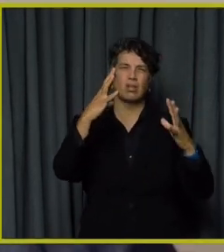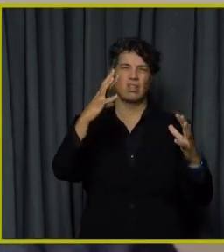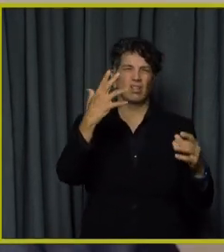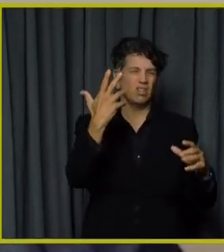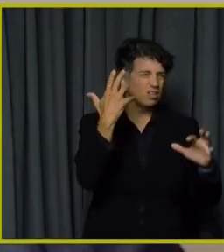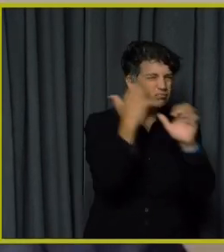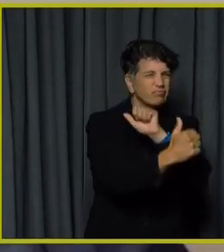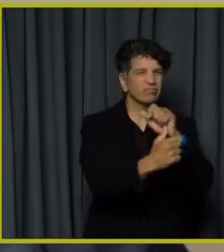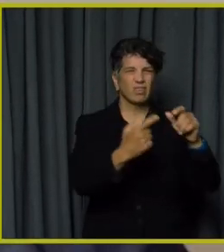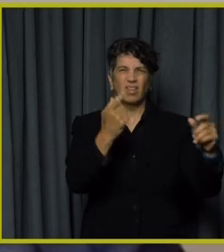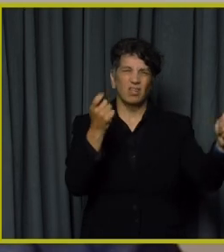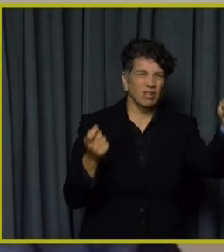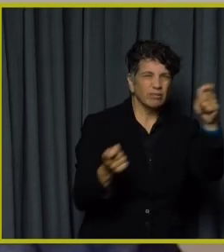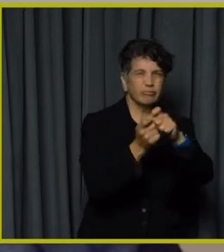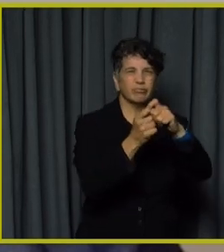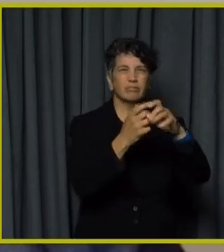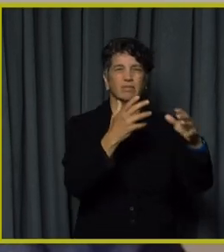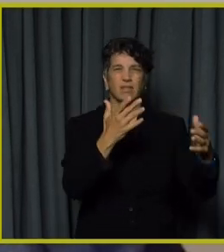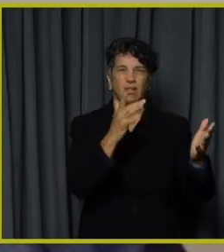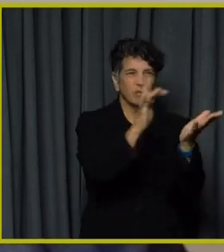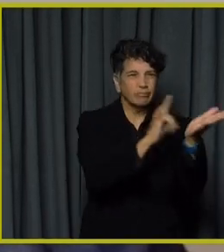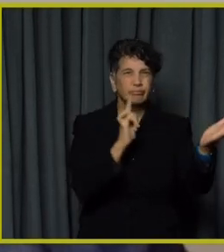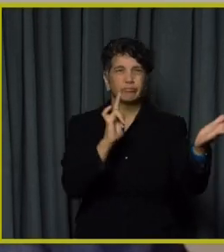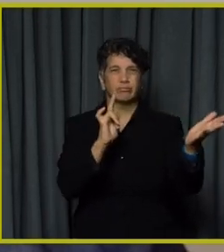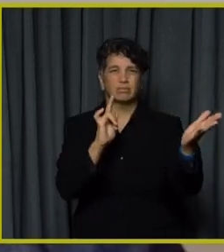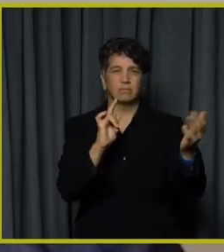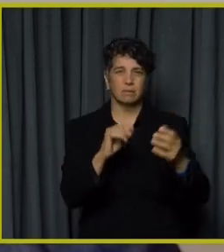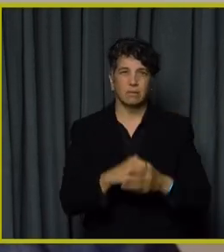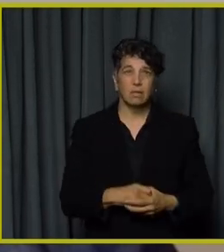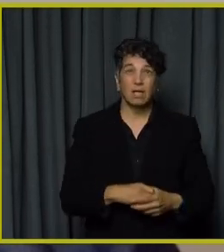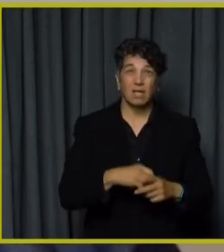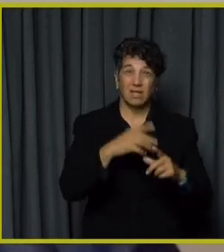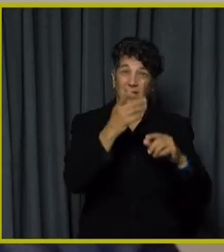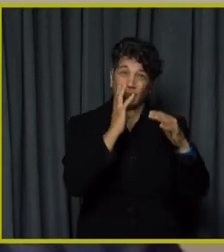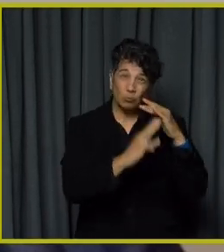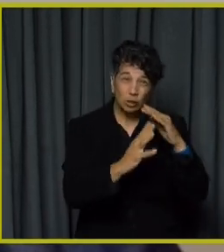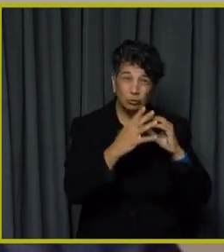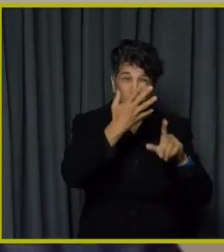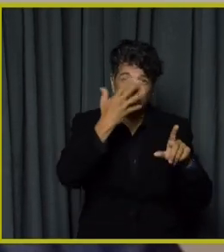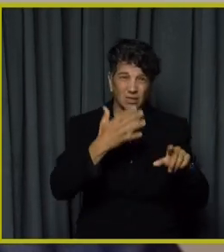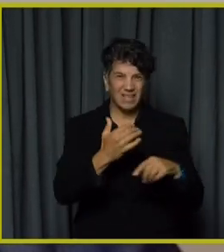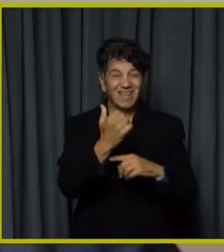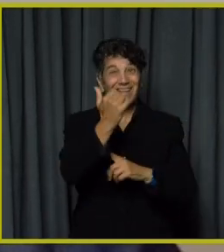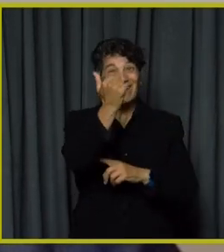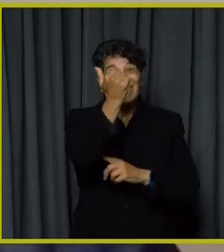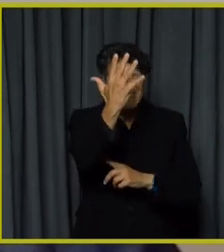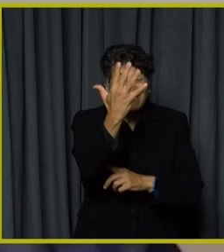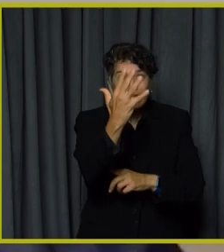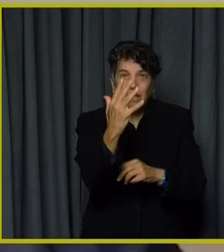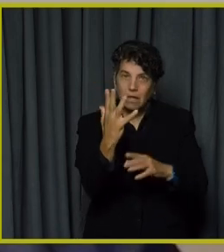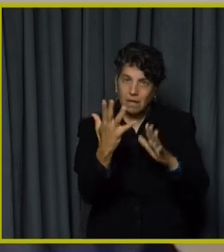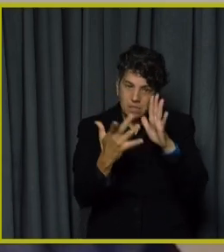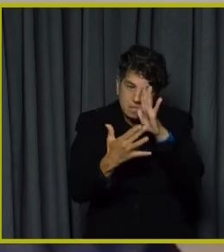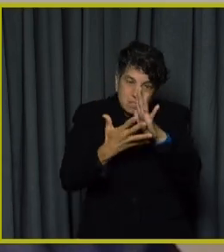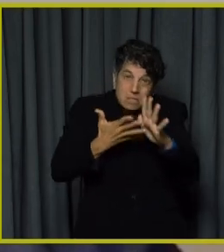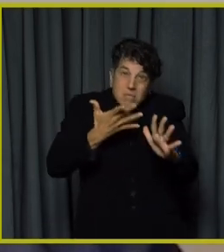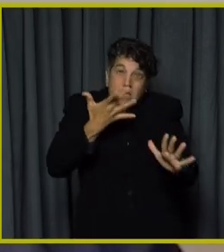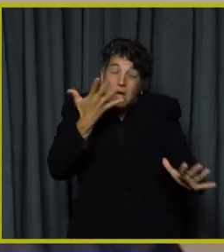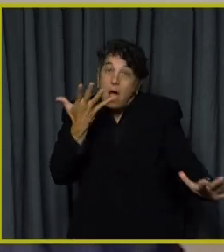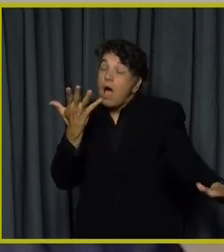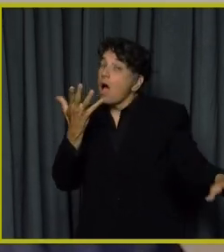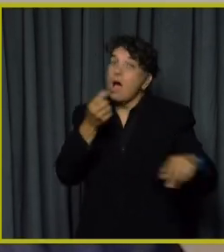know that LGBTQ immigrants are 15 times more likely to experience sexual assault